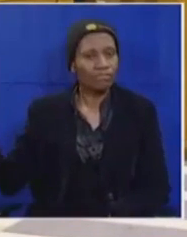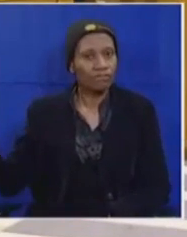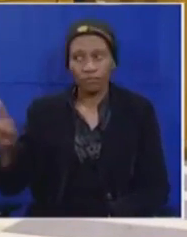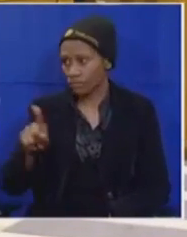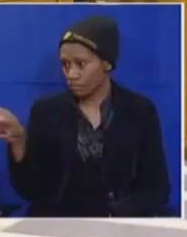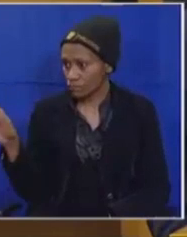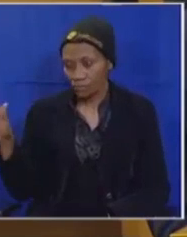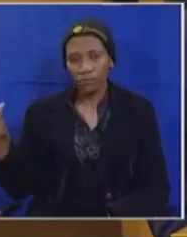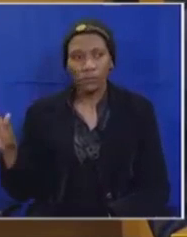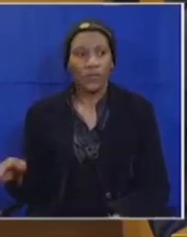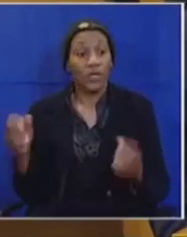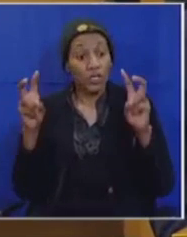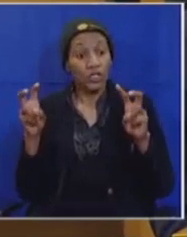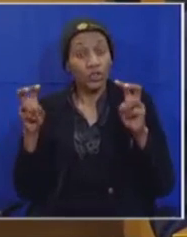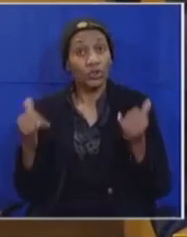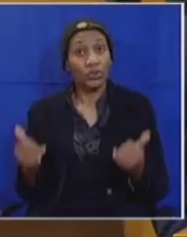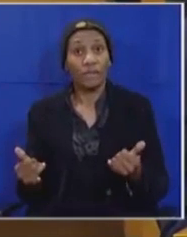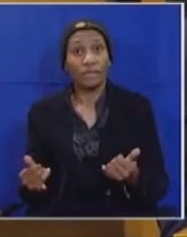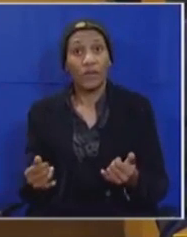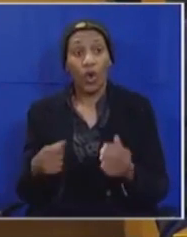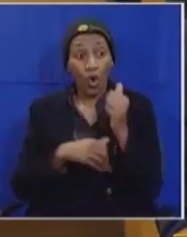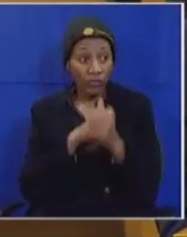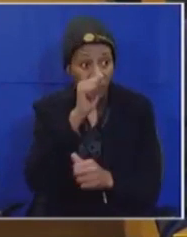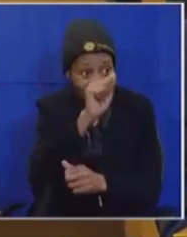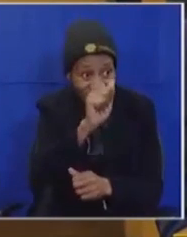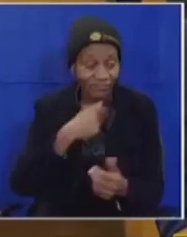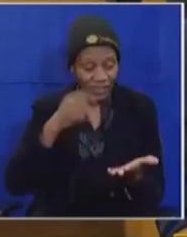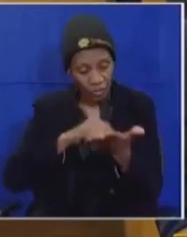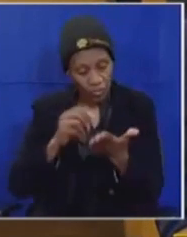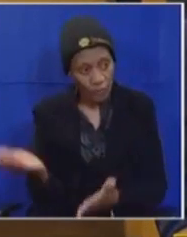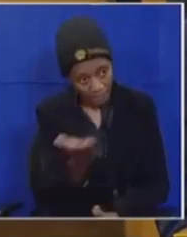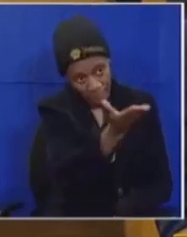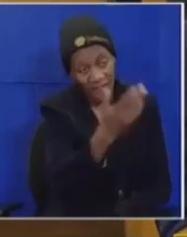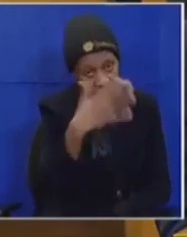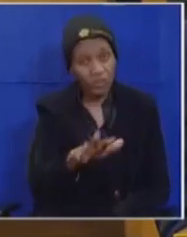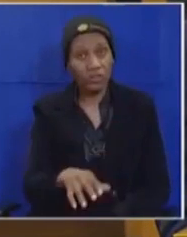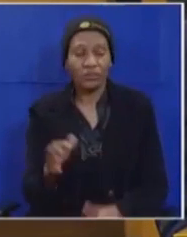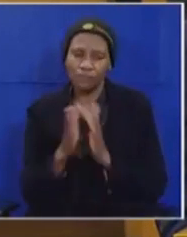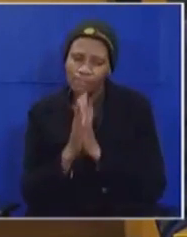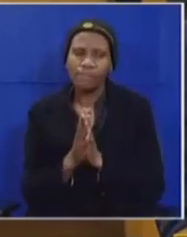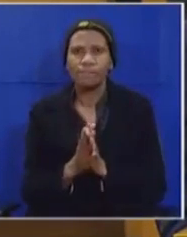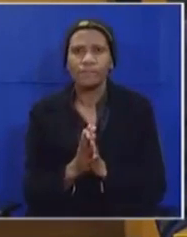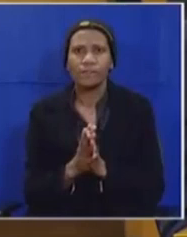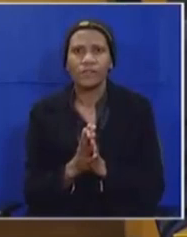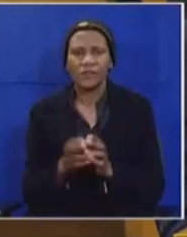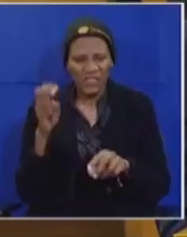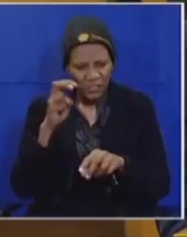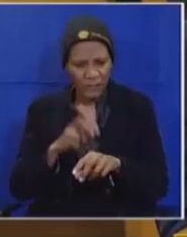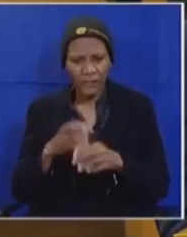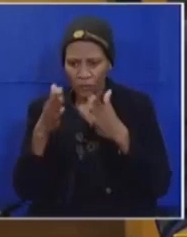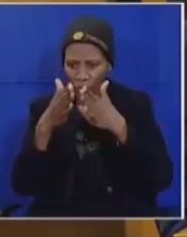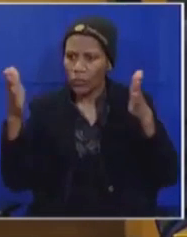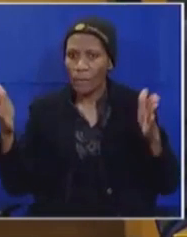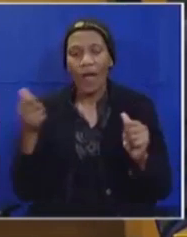Deputy Speaker, the issue is here. I wrote to your office in particular, and I asked that we build some transparency into the